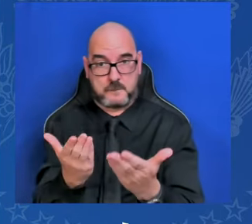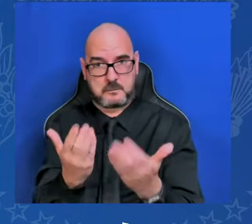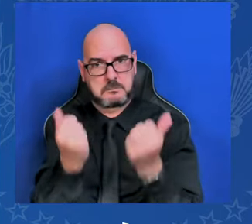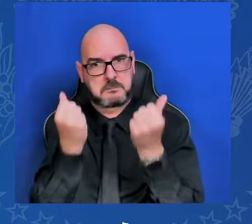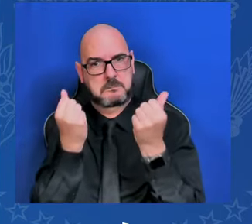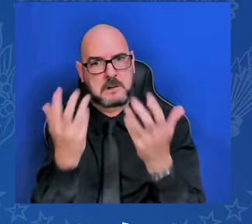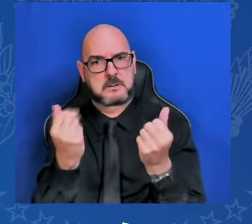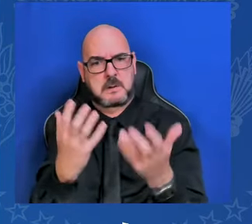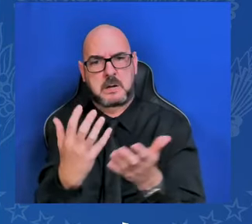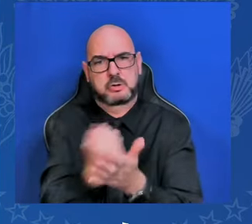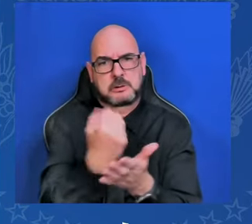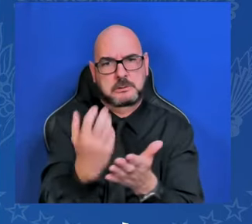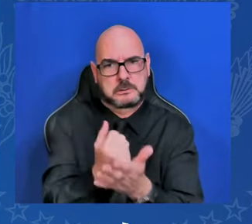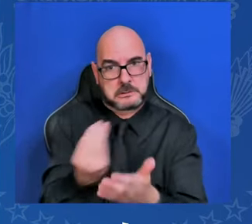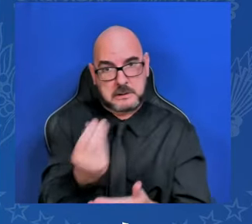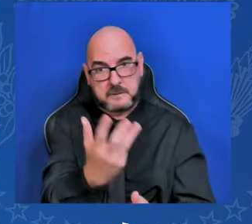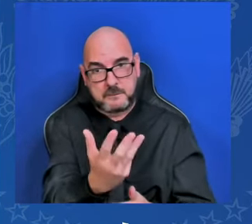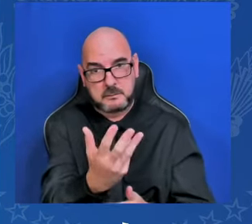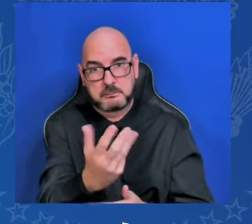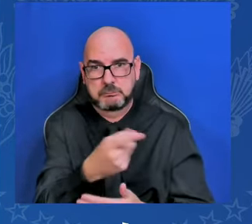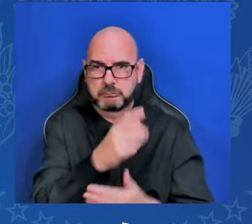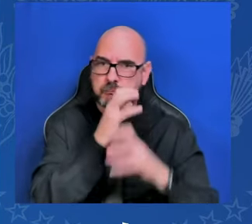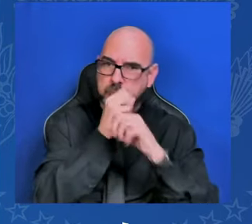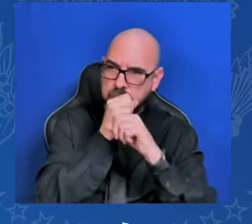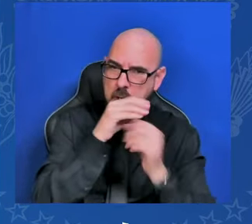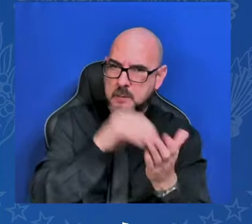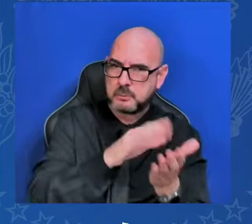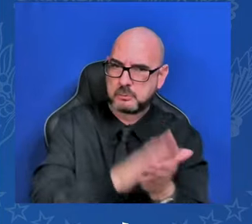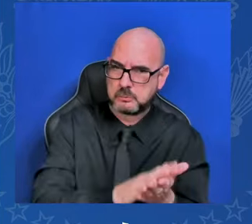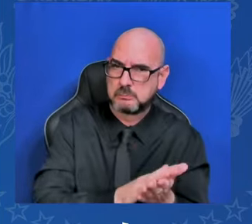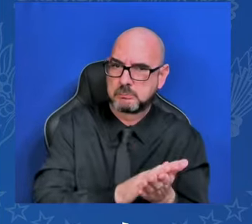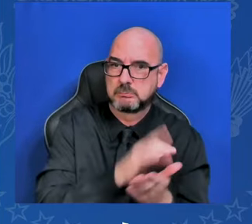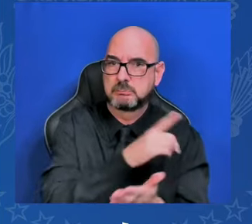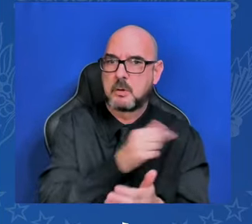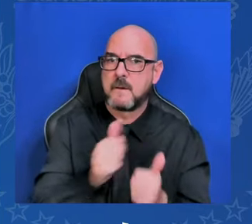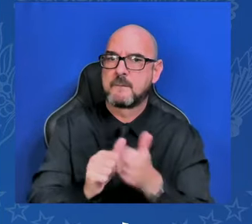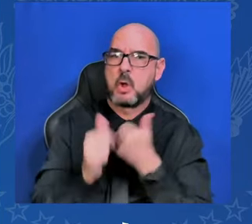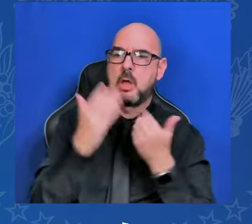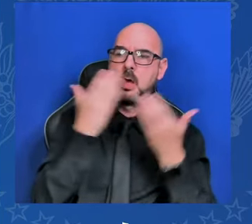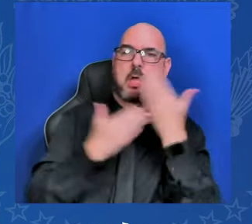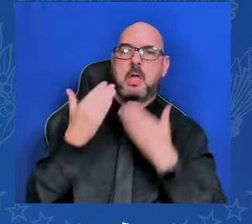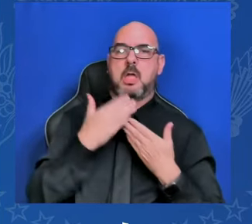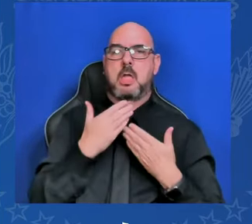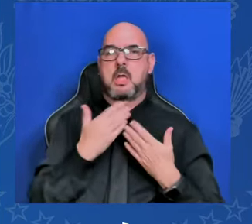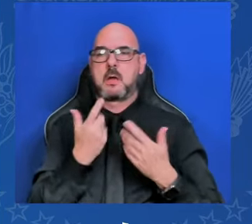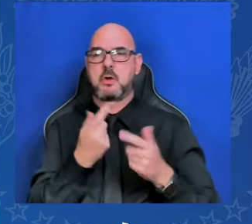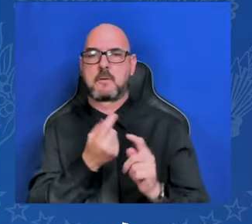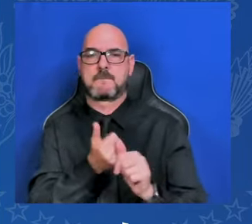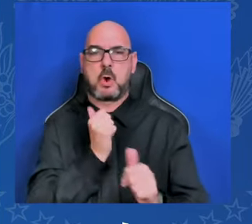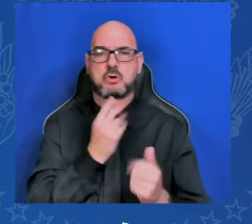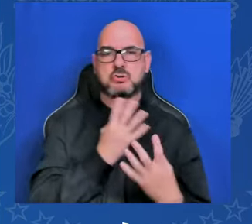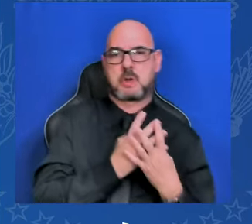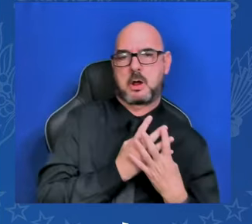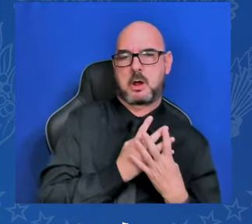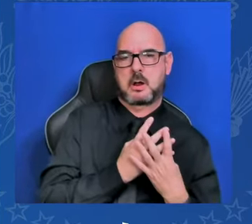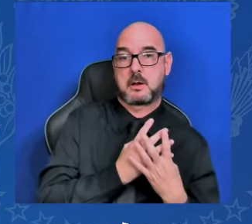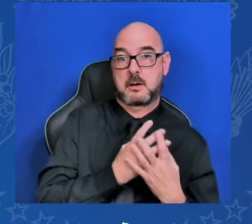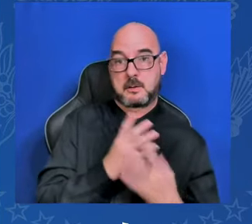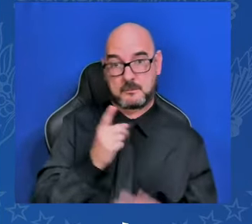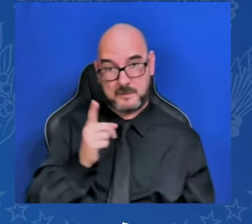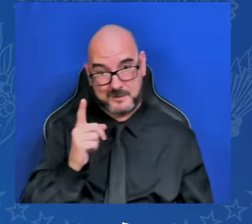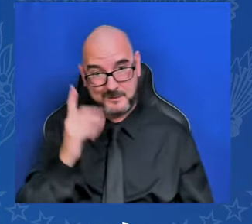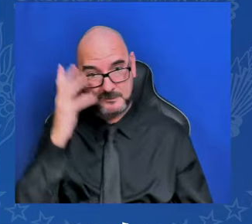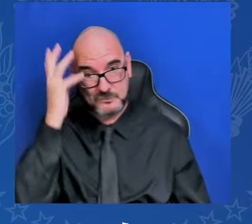and avoided prosecution. Mr. Trump allegedly did the opposite. This is the continuing quote. According